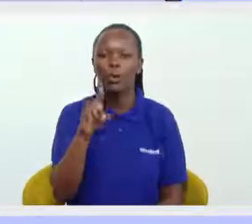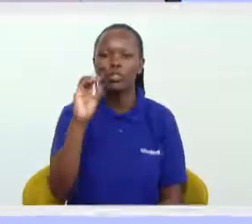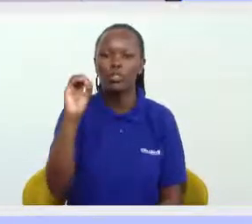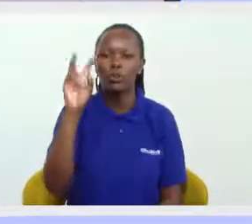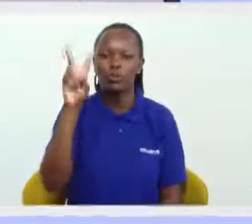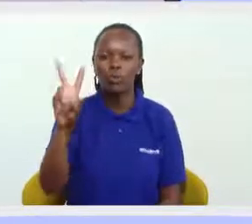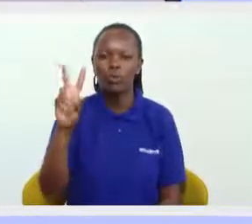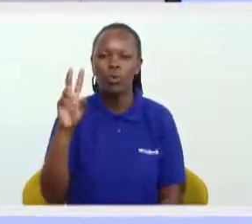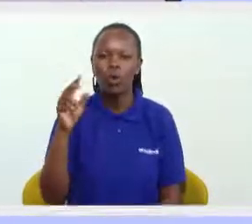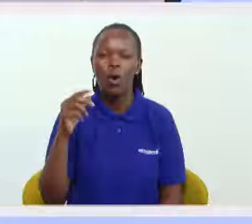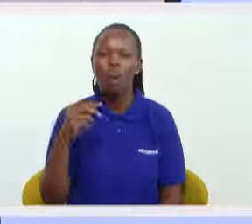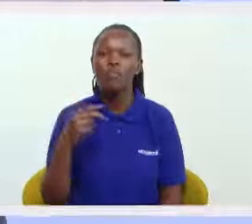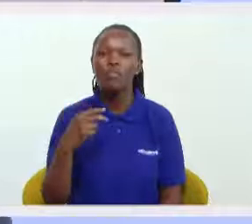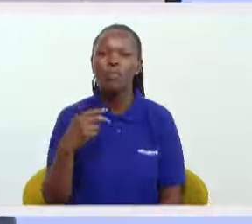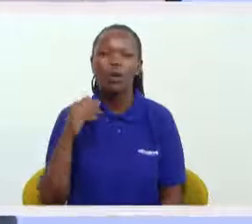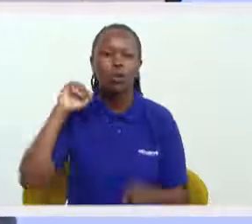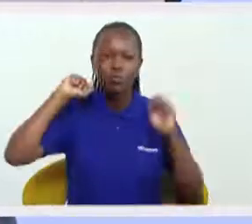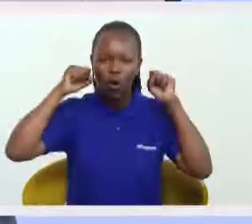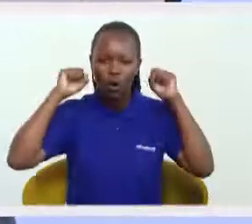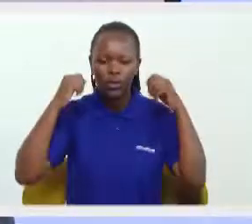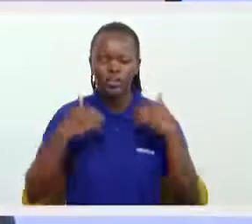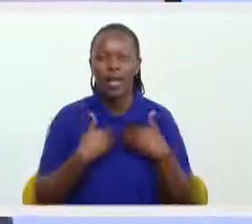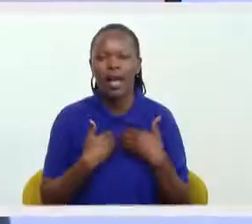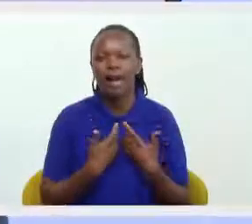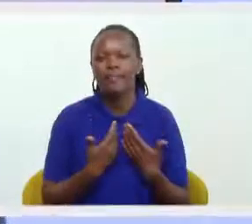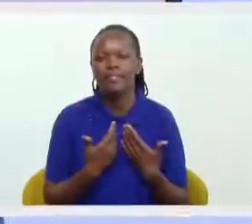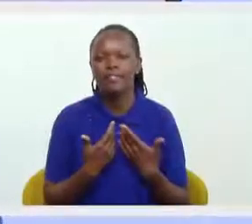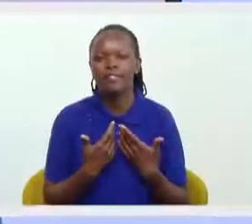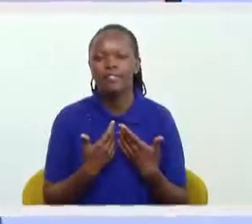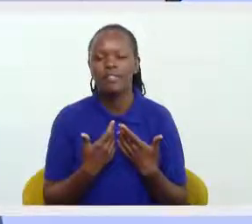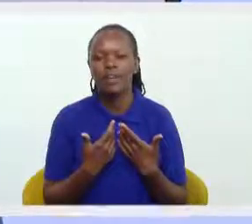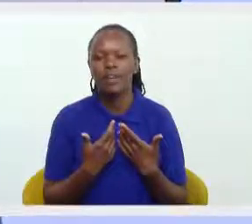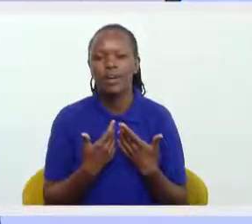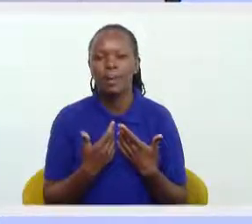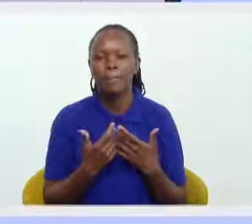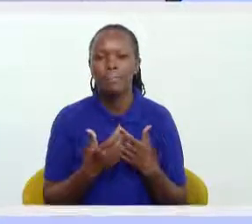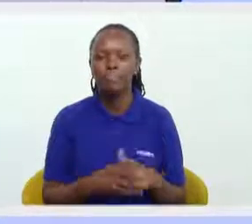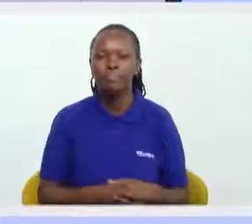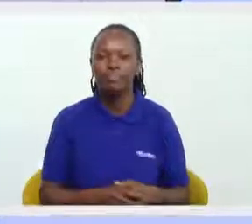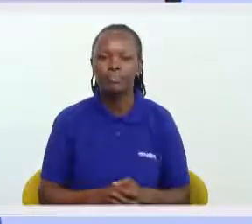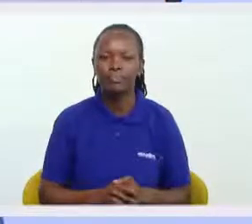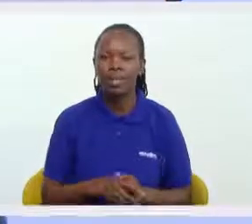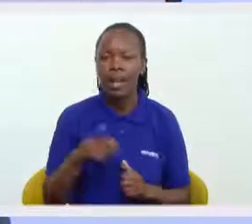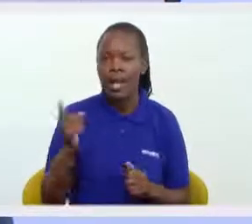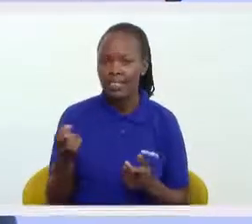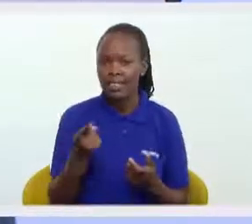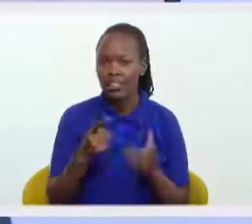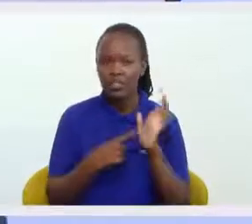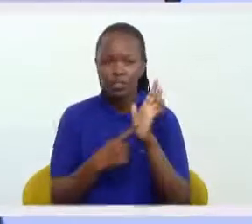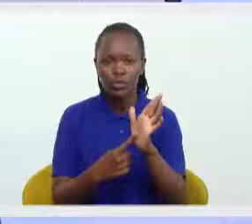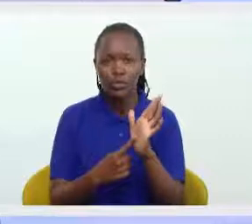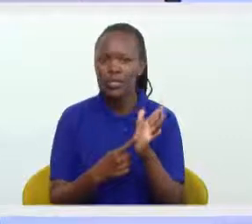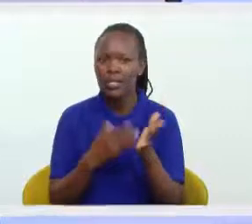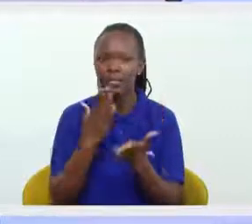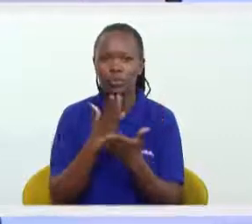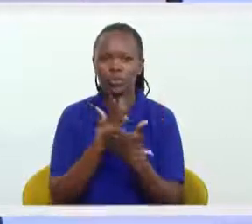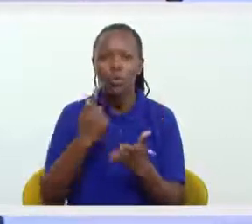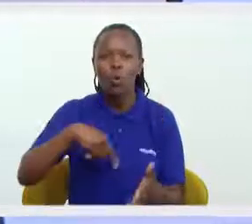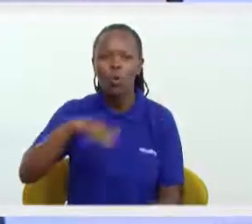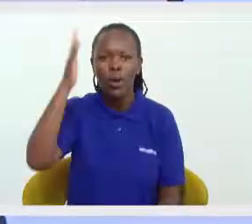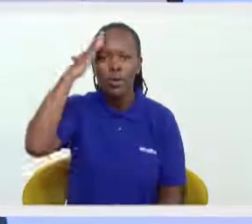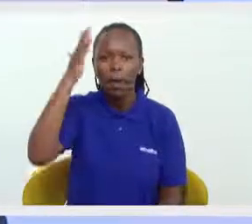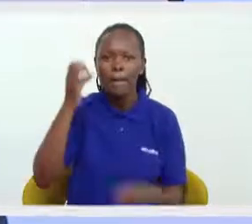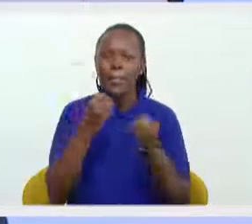0.02% of audios have an associated audio track or a caption track. And this statistic meets our intuition as we know that